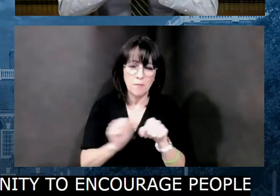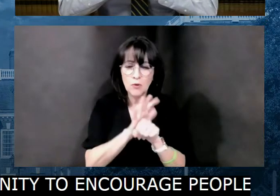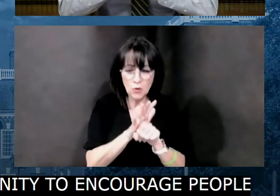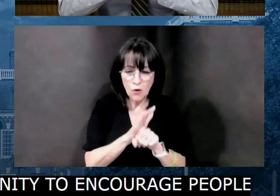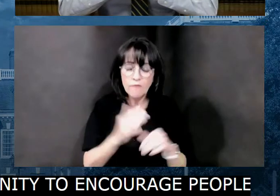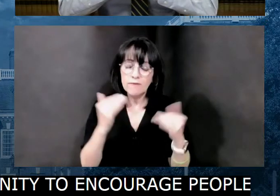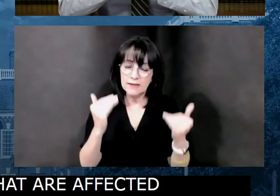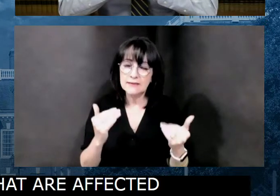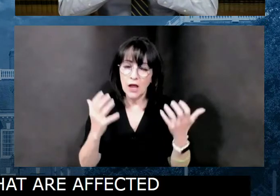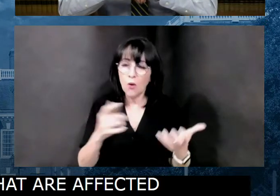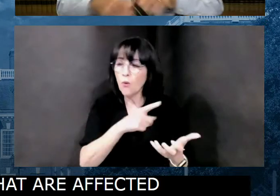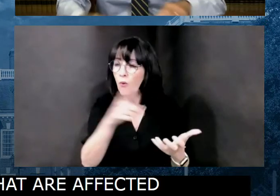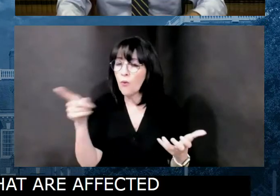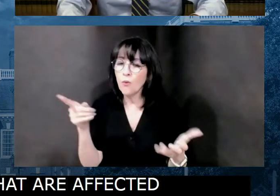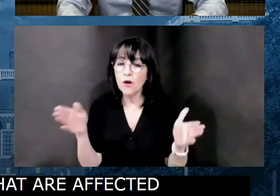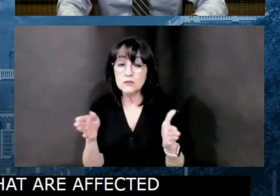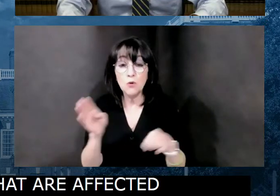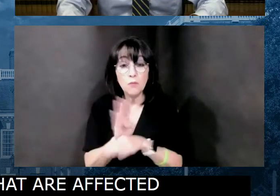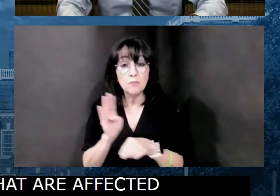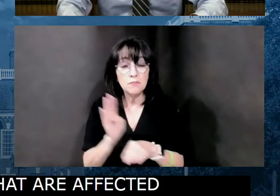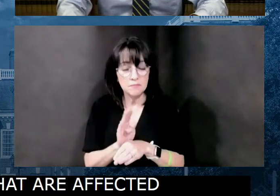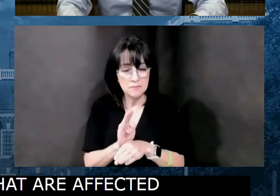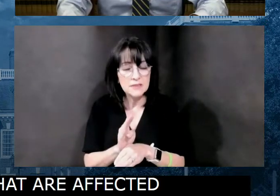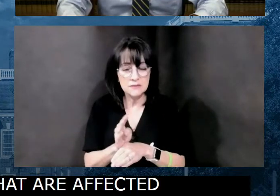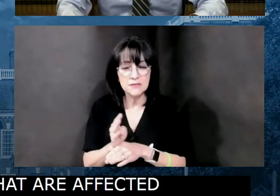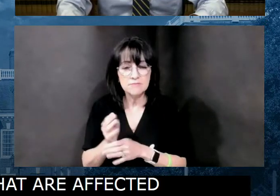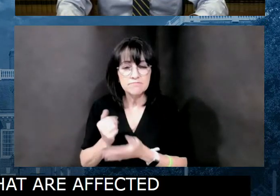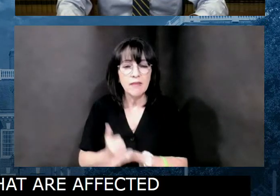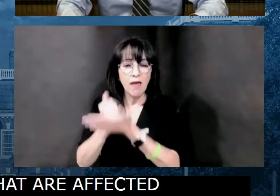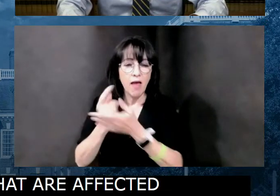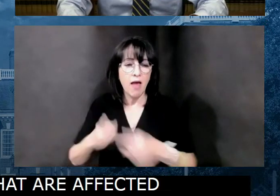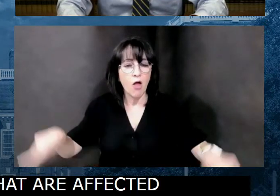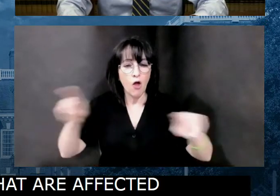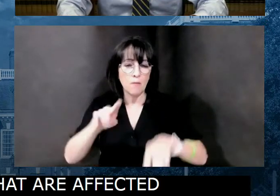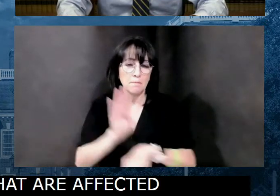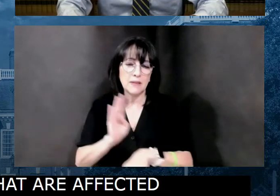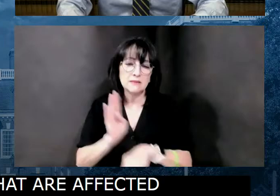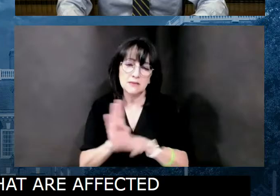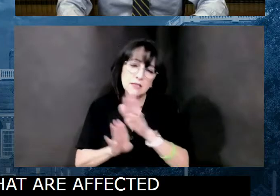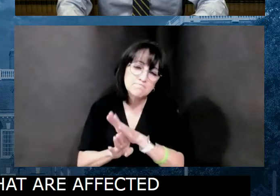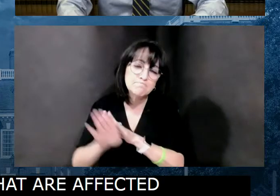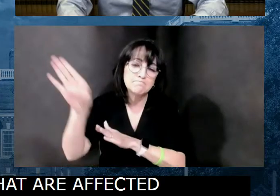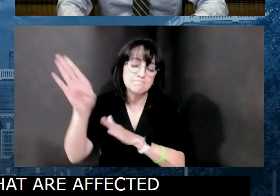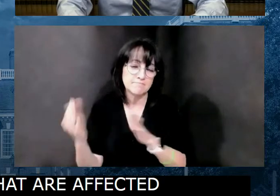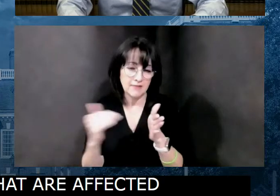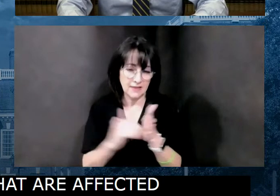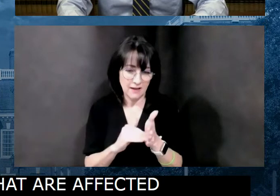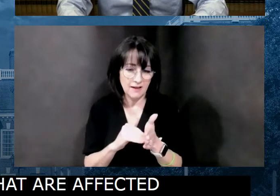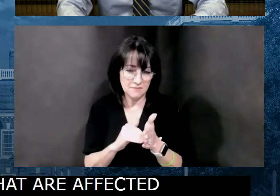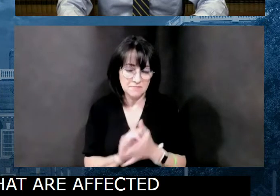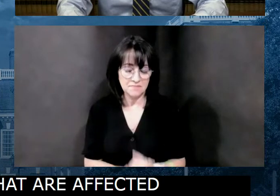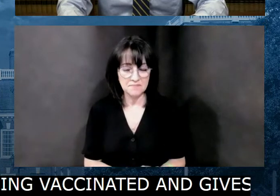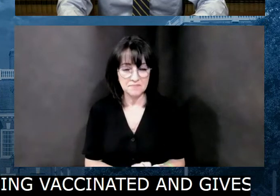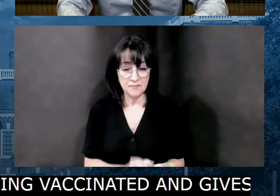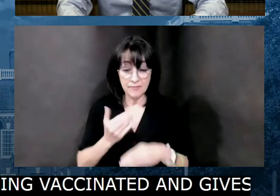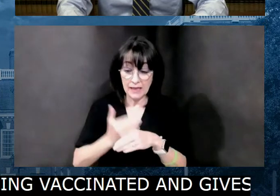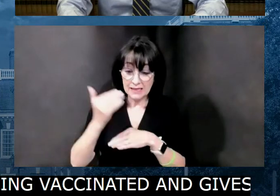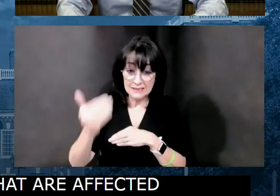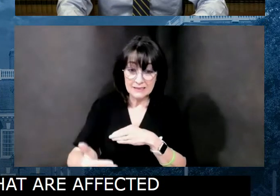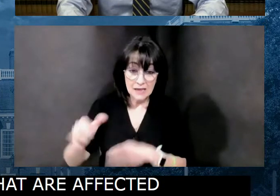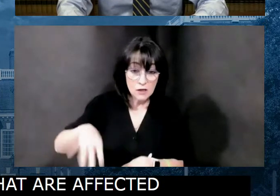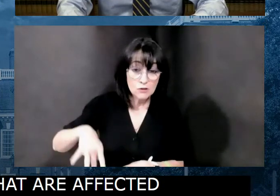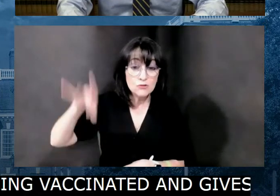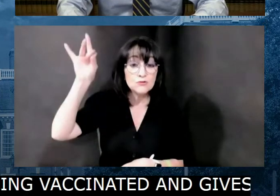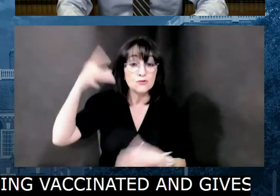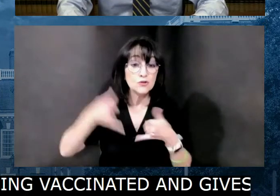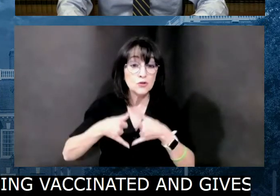for being vaccinated, and gives you a good incentive there. So the next raffle will be later this week. You